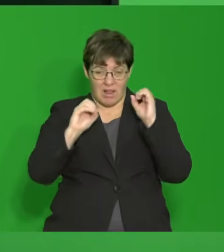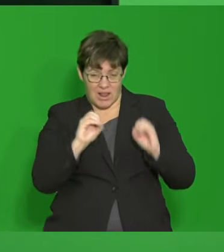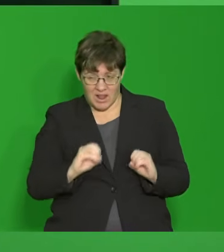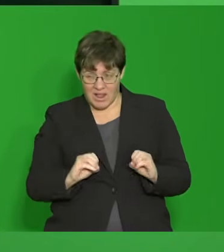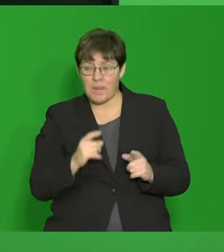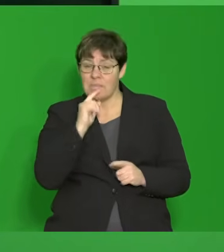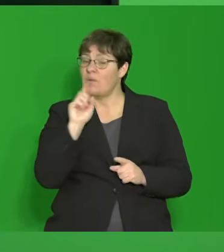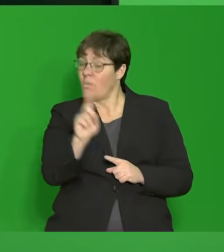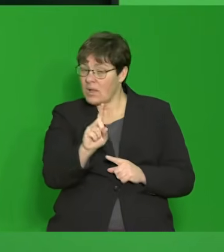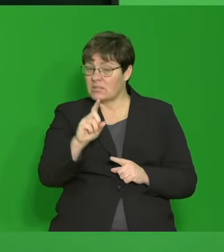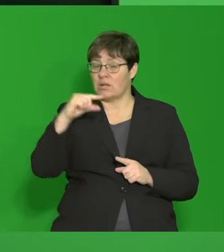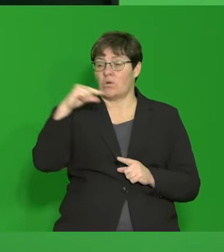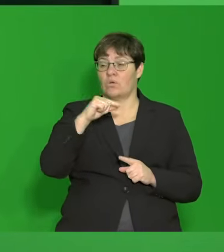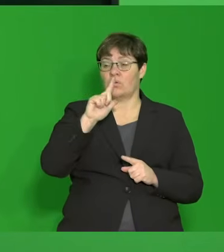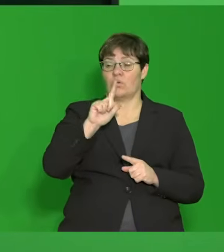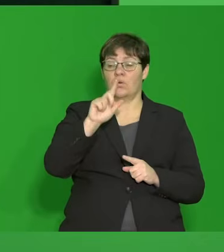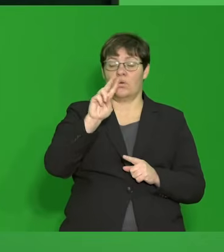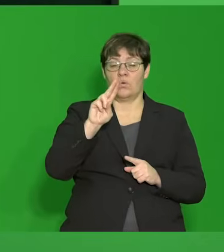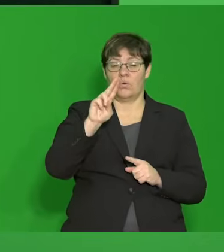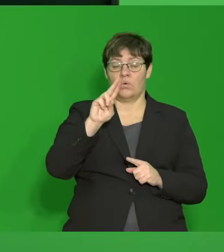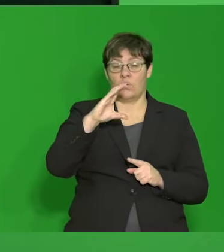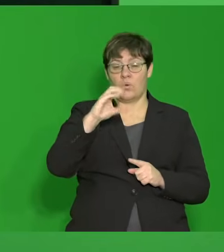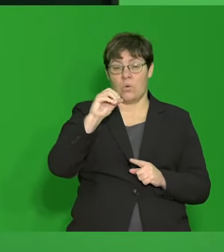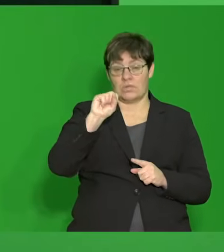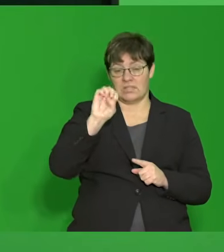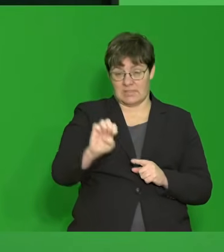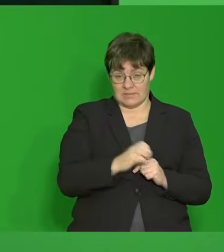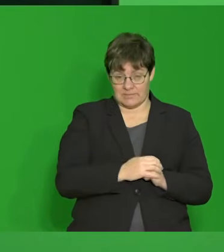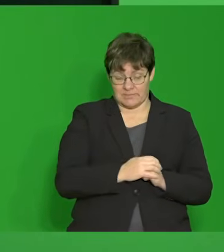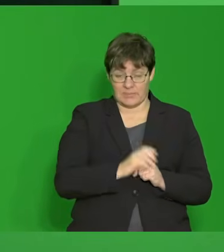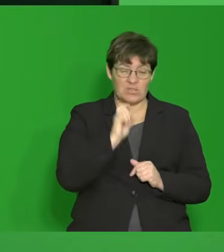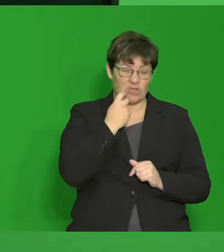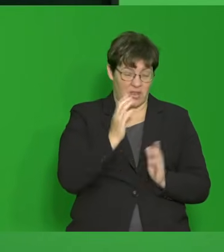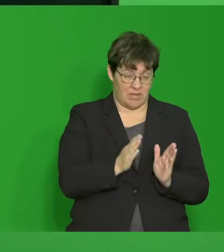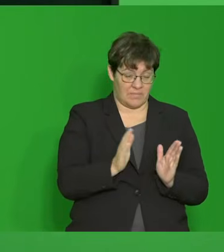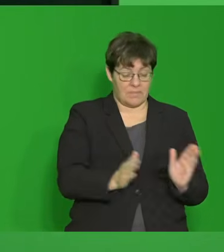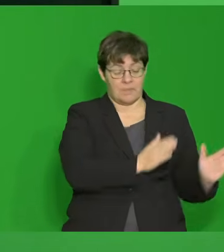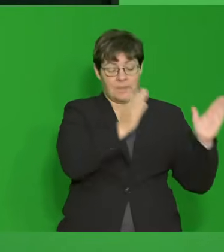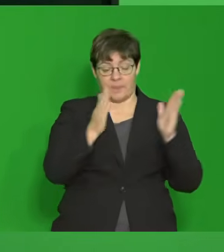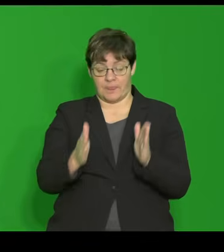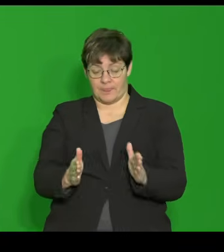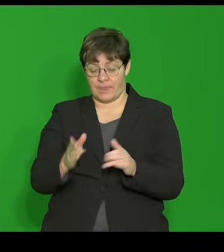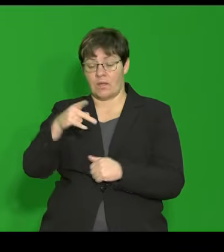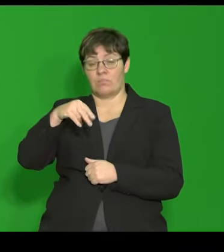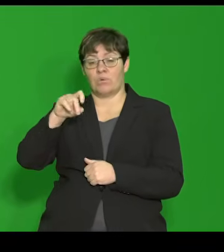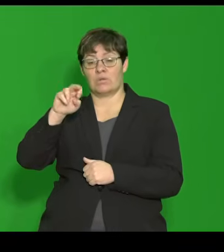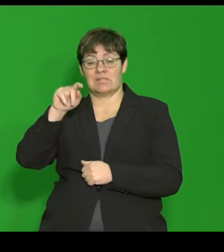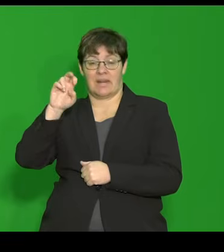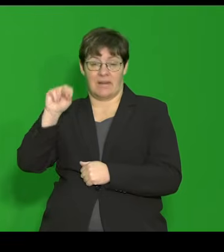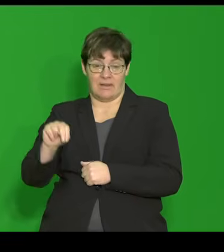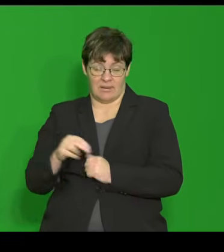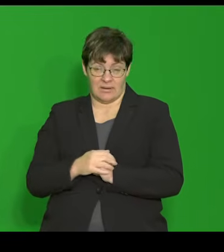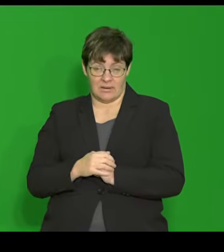know is glucose. The next group of organic compounds we're looking at are called your proteins.